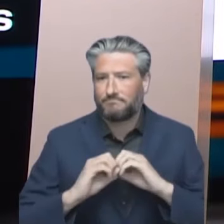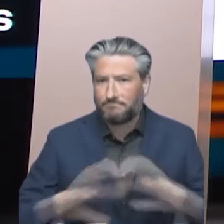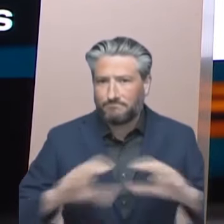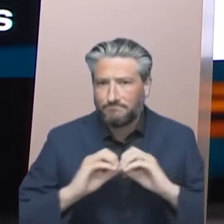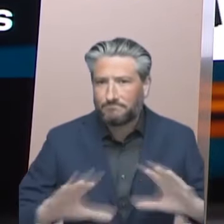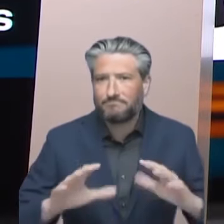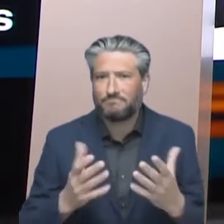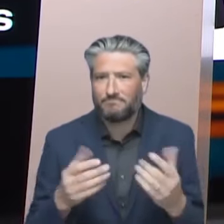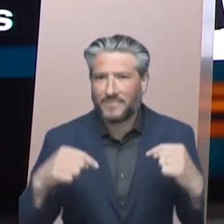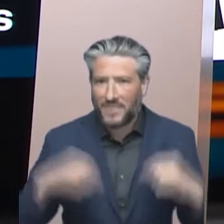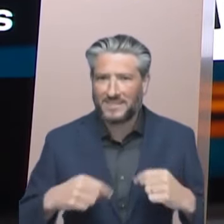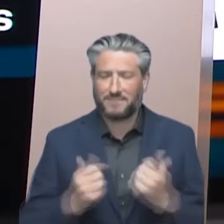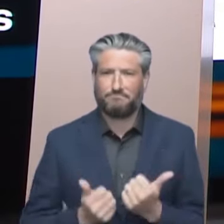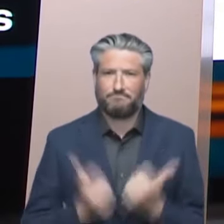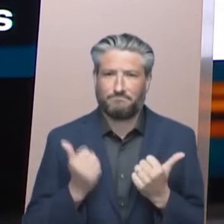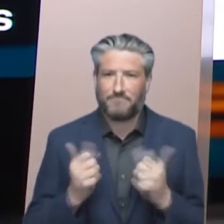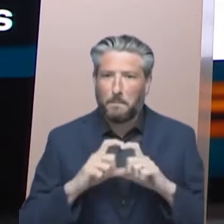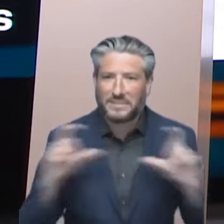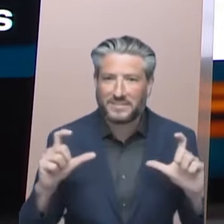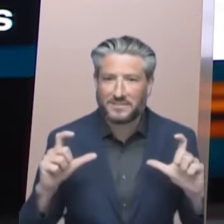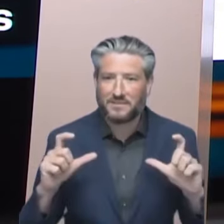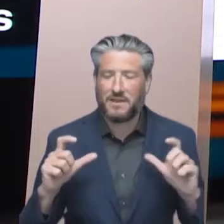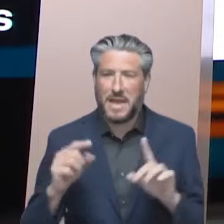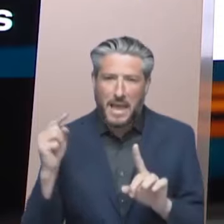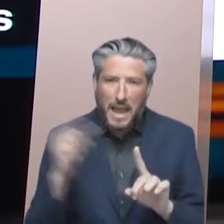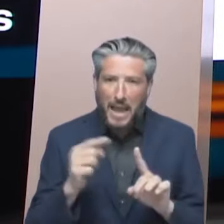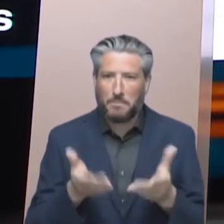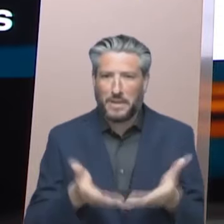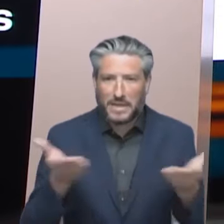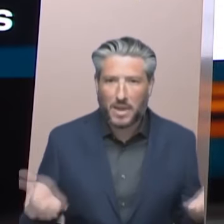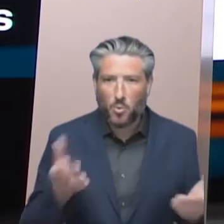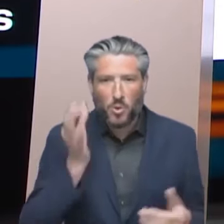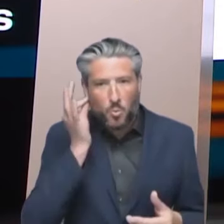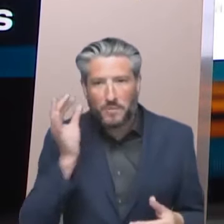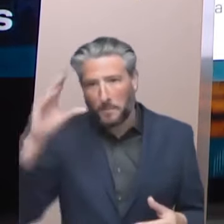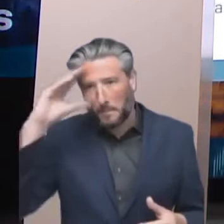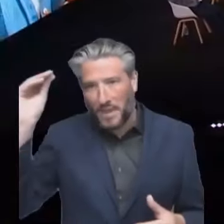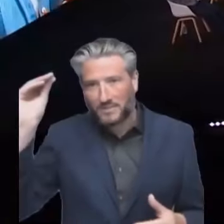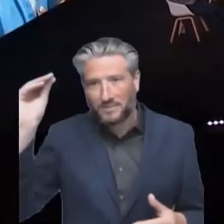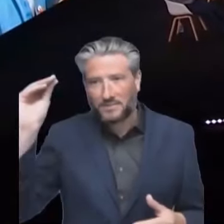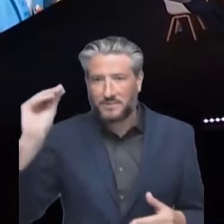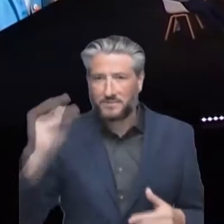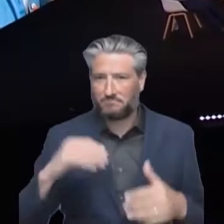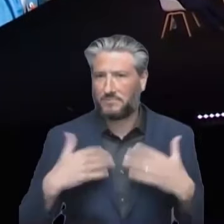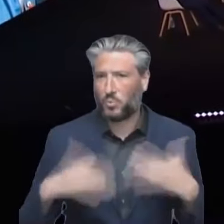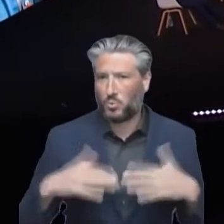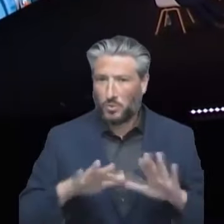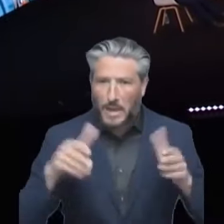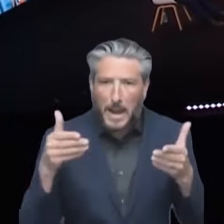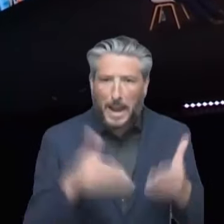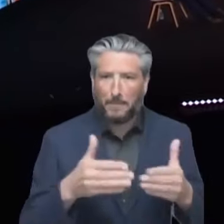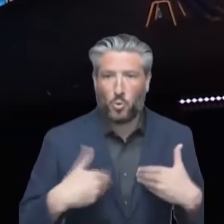an equal level, which will obviously give the company a huge nursery of robust talents to draw upon.